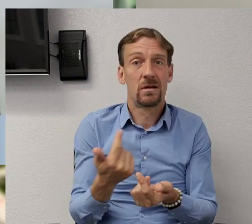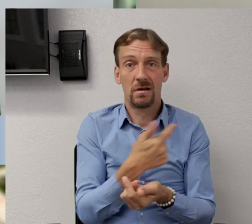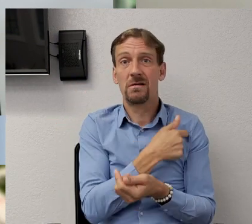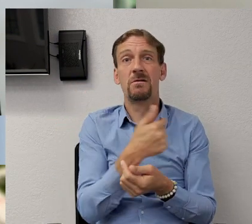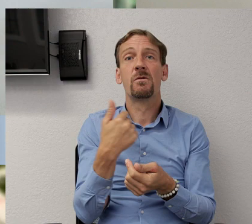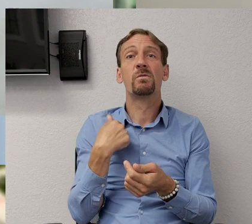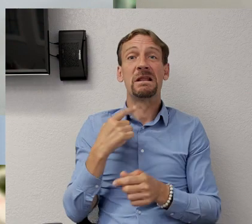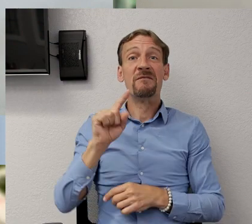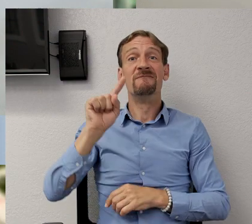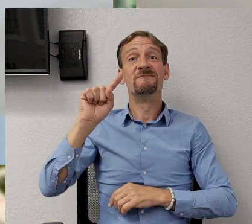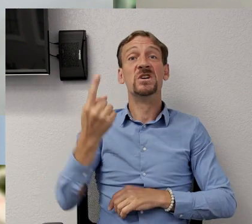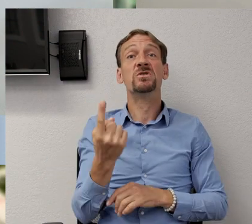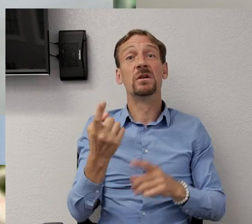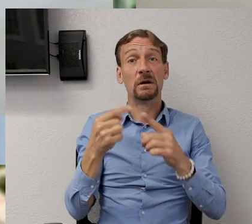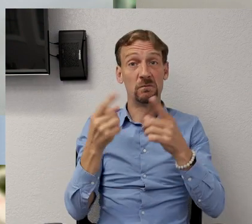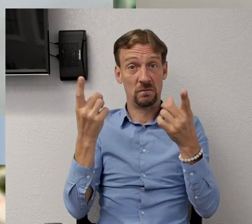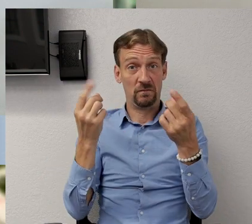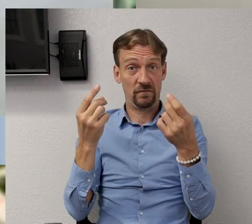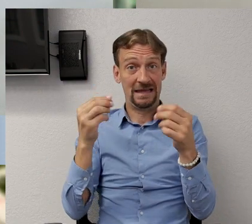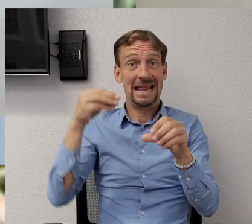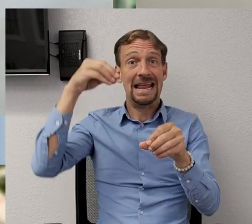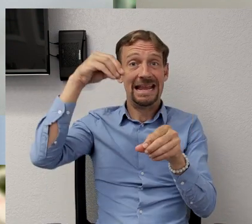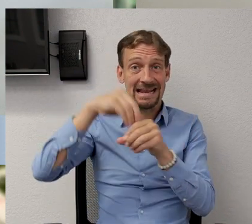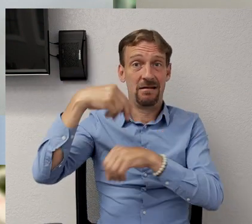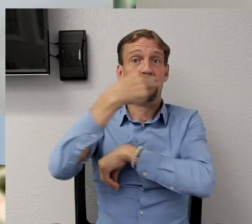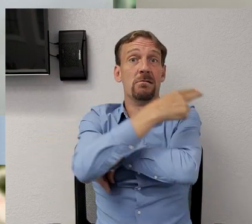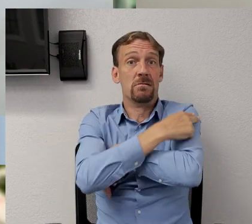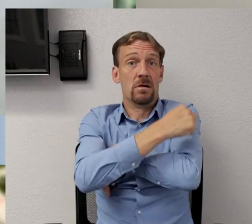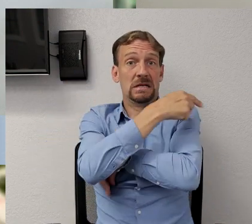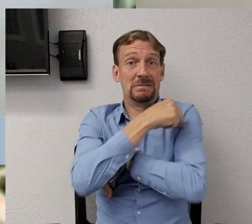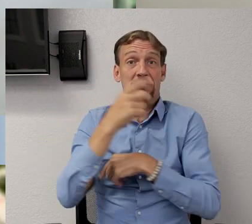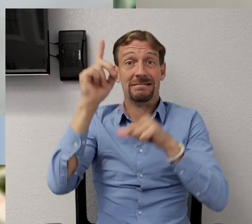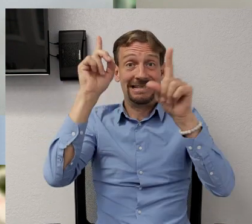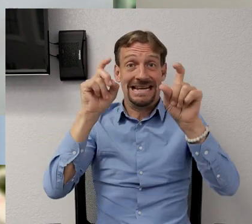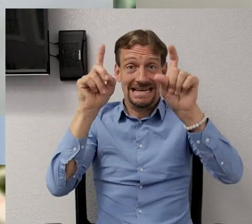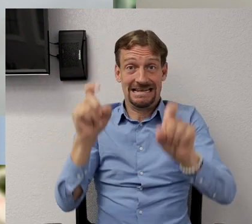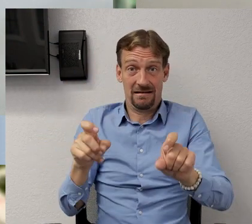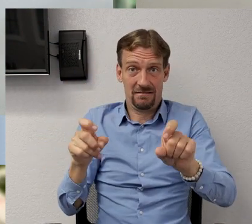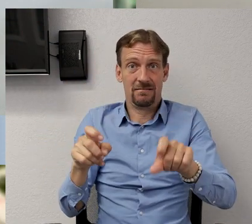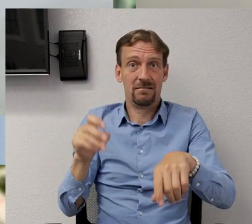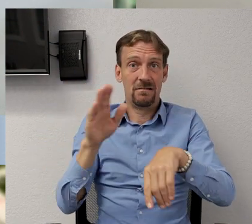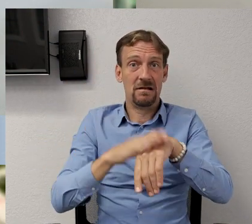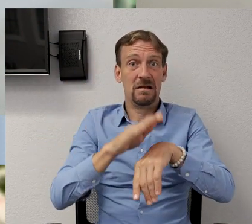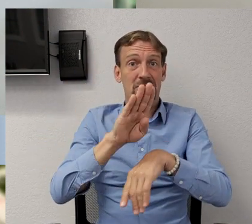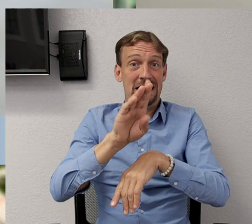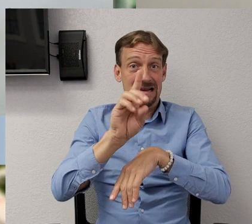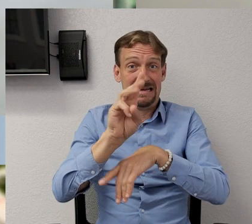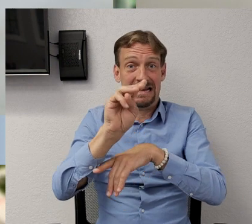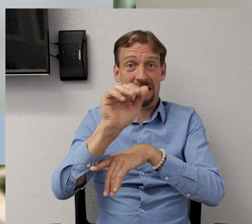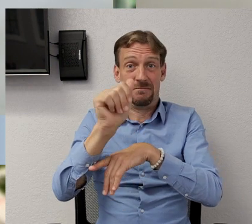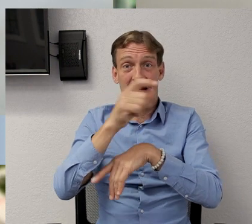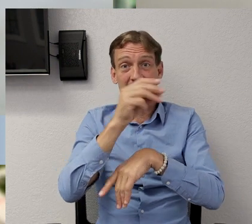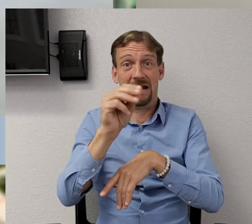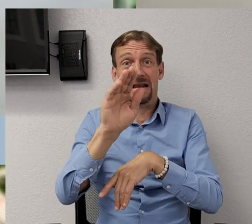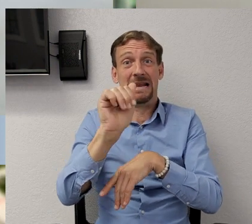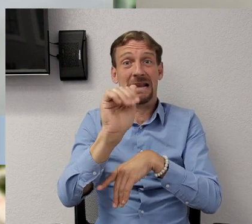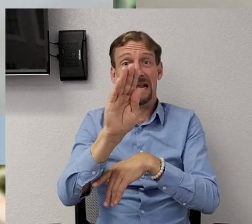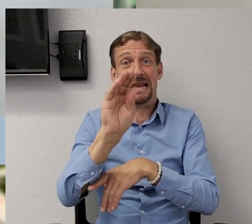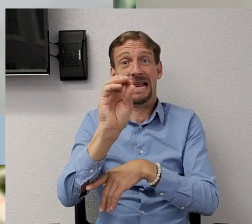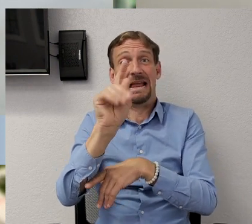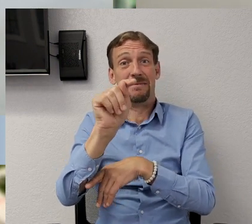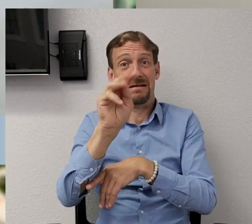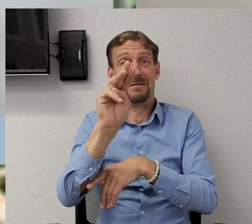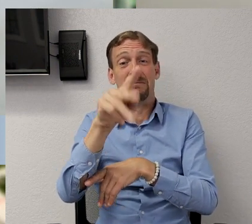absolutely were the first to be able to do in-hospital testing on the BD Max and Abbott platforms before any